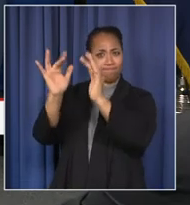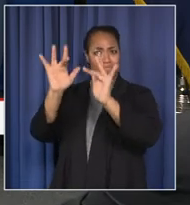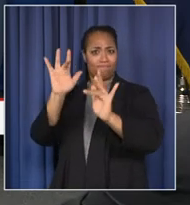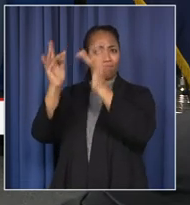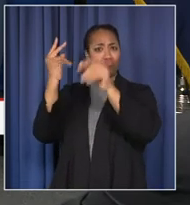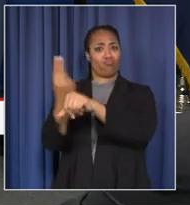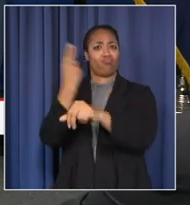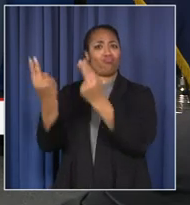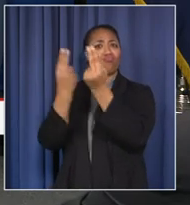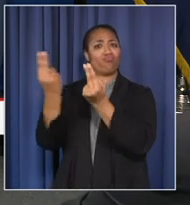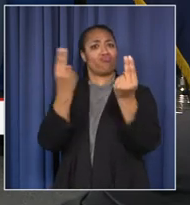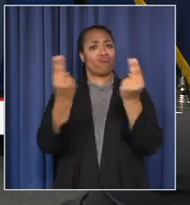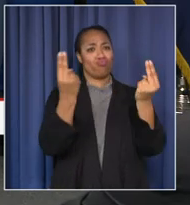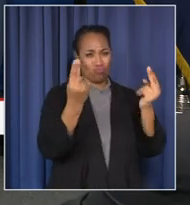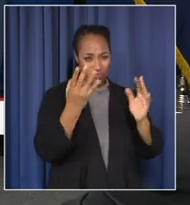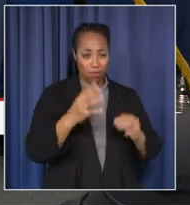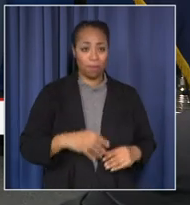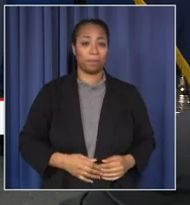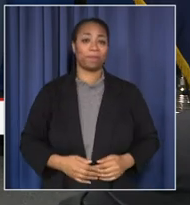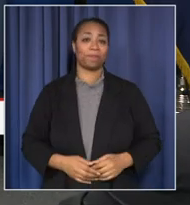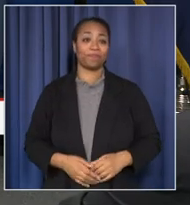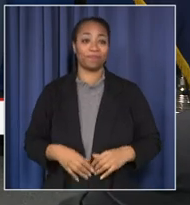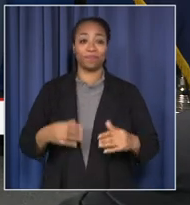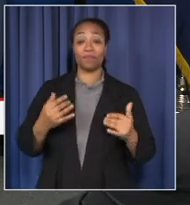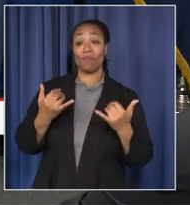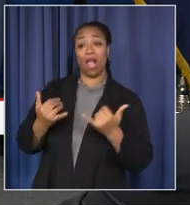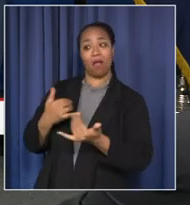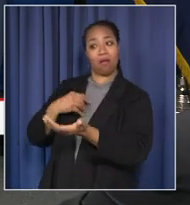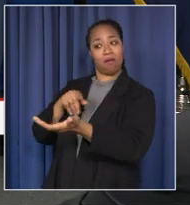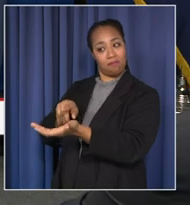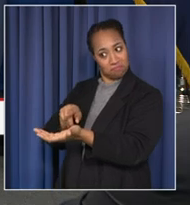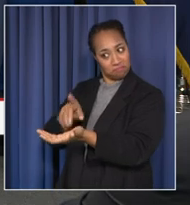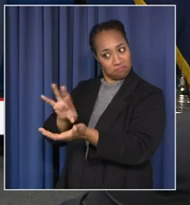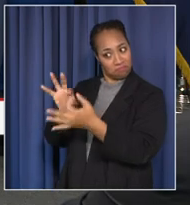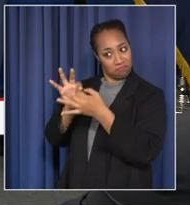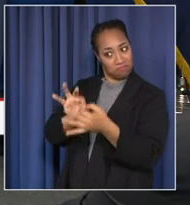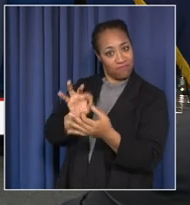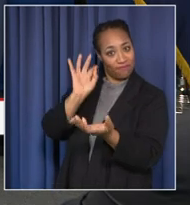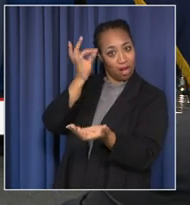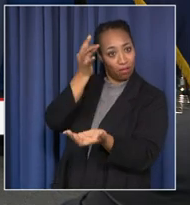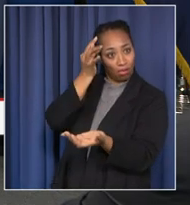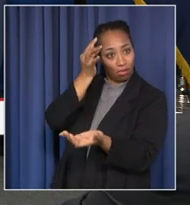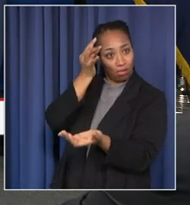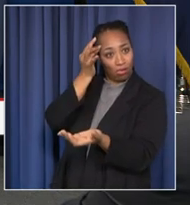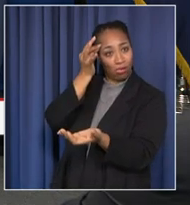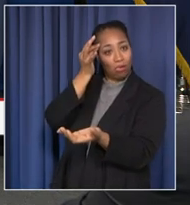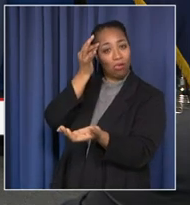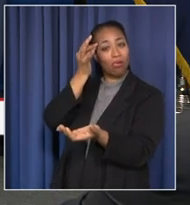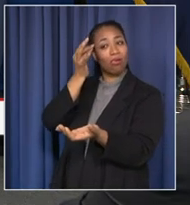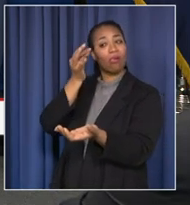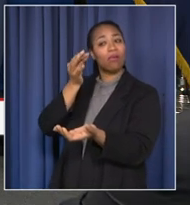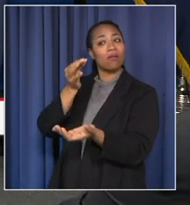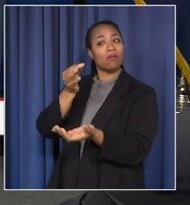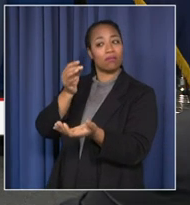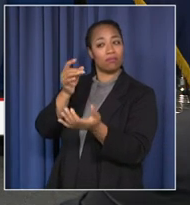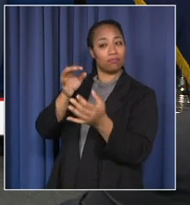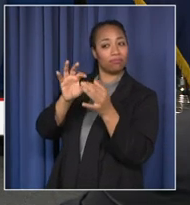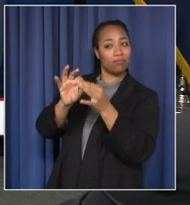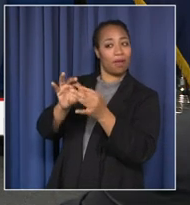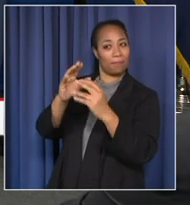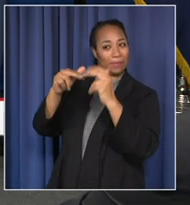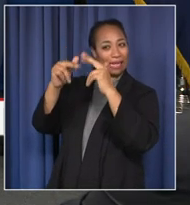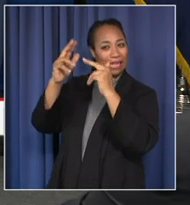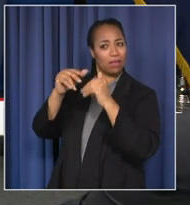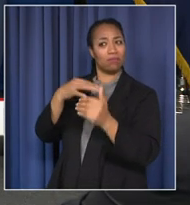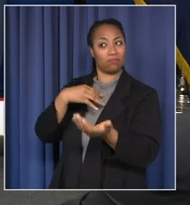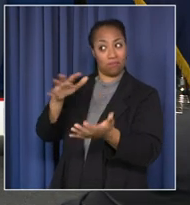here, but as you know, we take questions from the audience. So, national field producer for Fox News, James Levinson, sent in the following question.